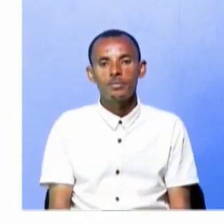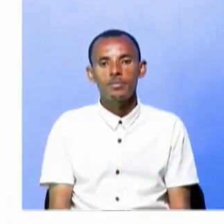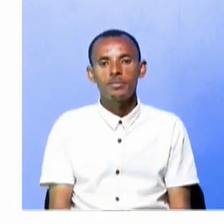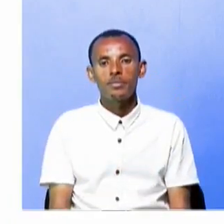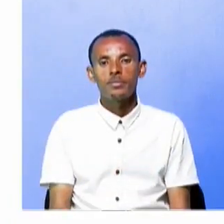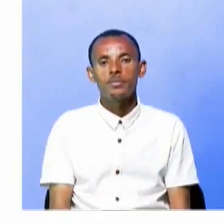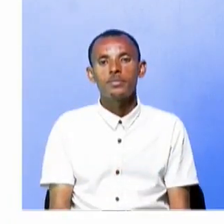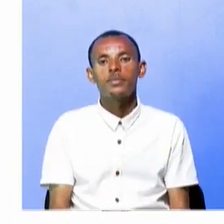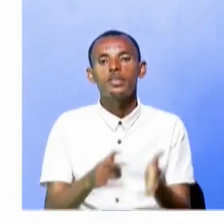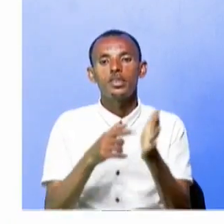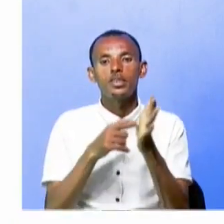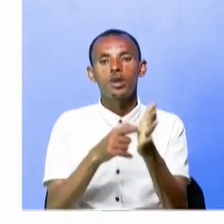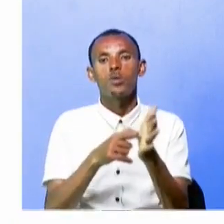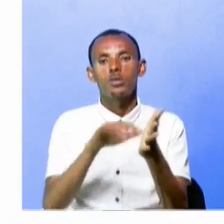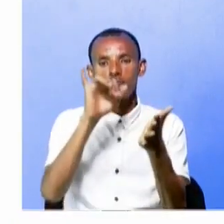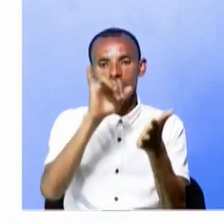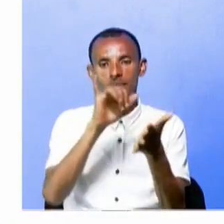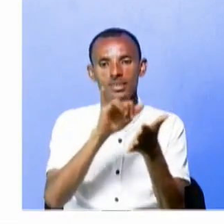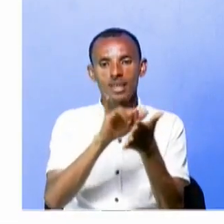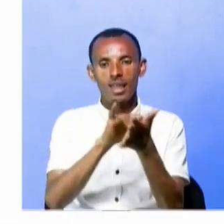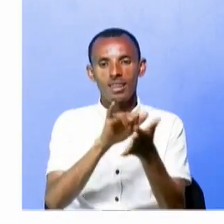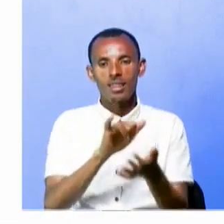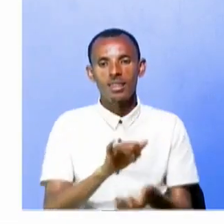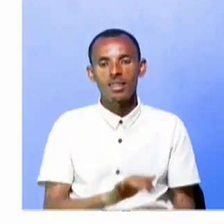Show that